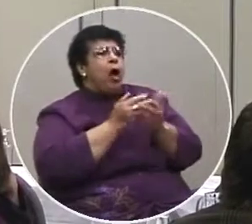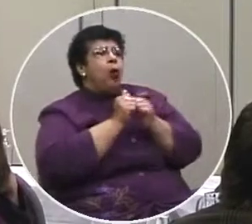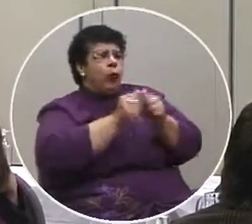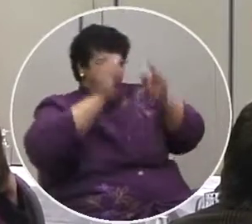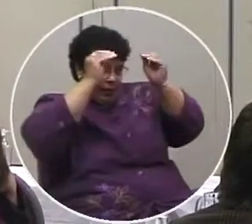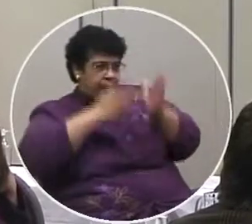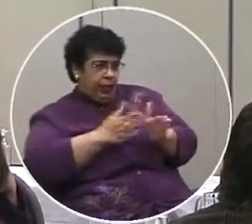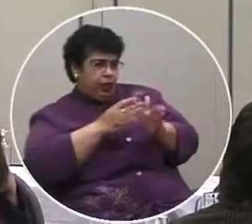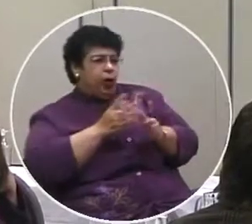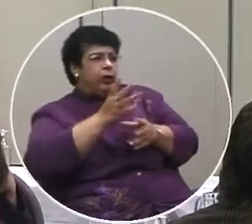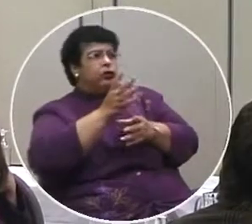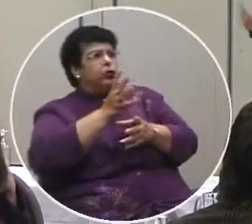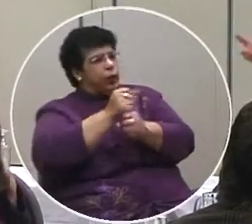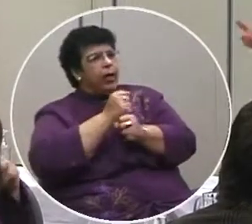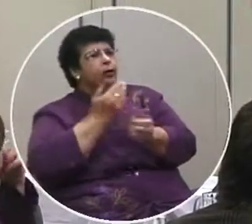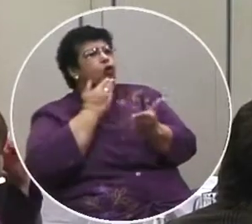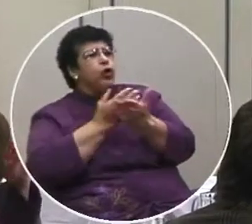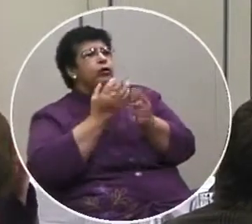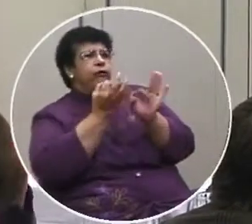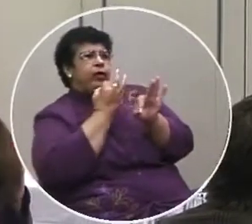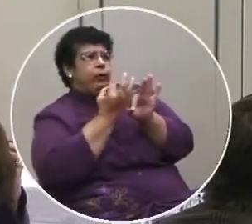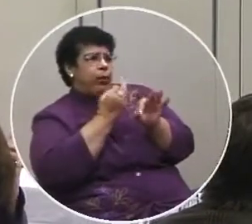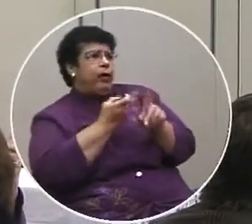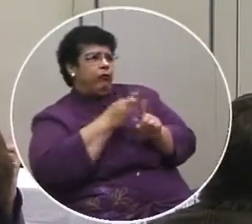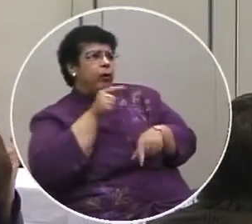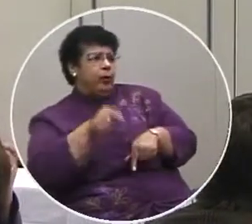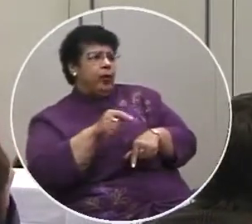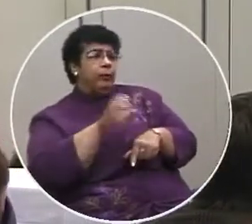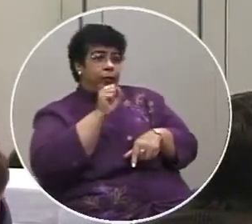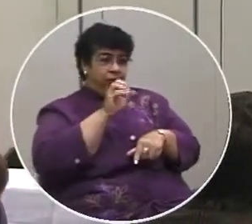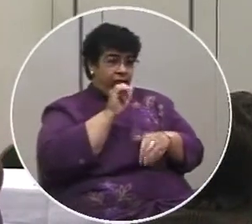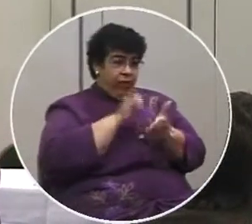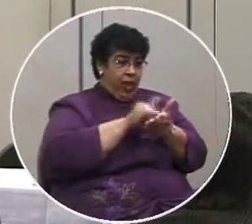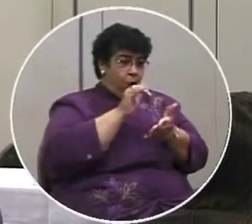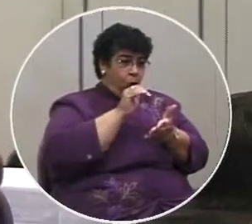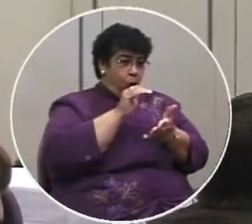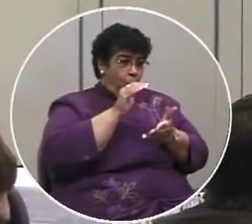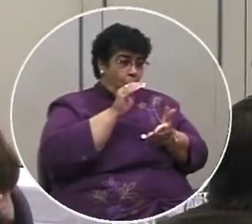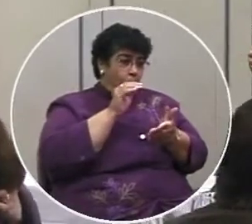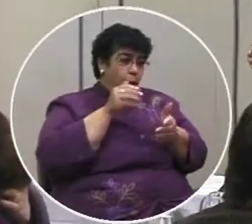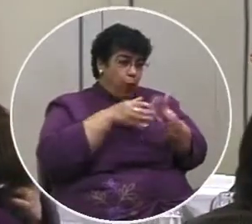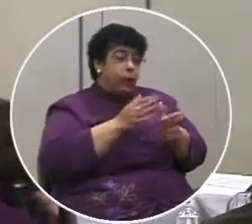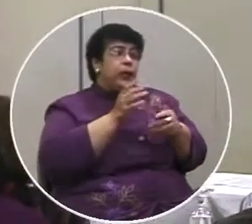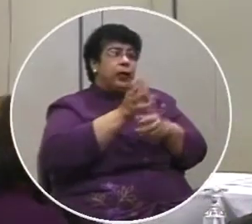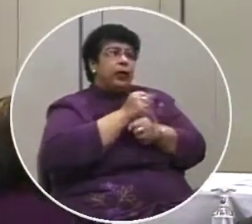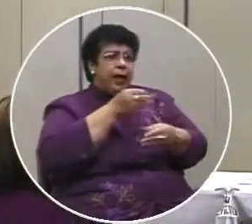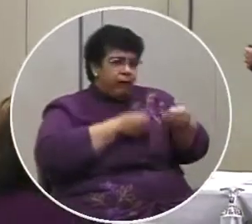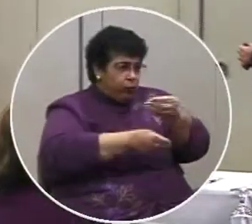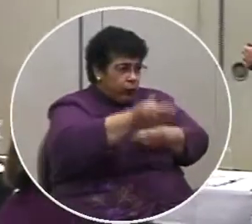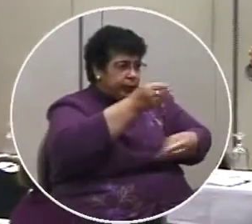learning how to do this in a way that we can give and receive collegial consultation.